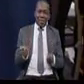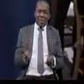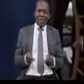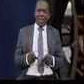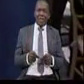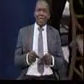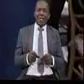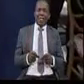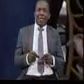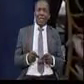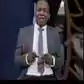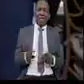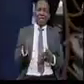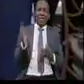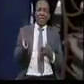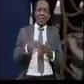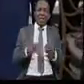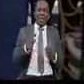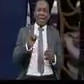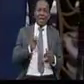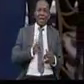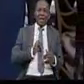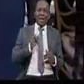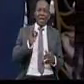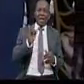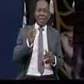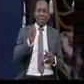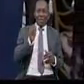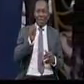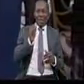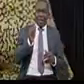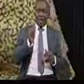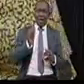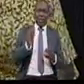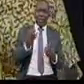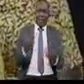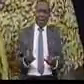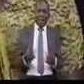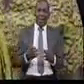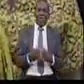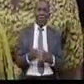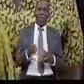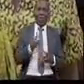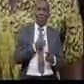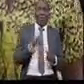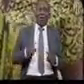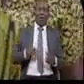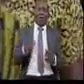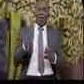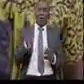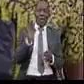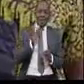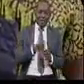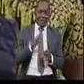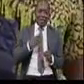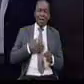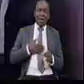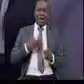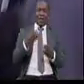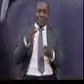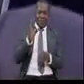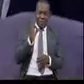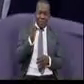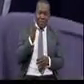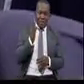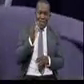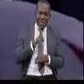Than I have found. Love plant my feet